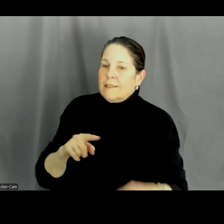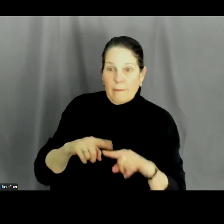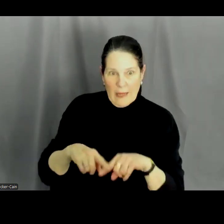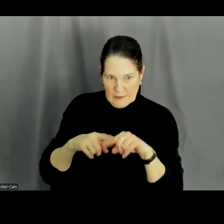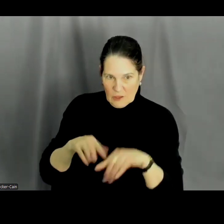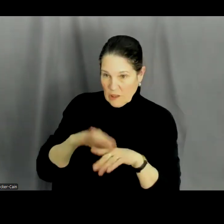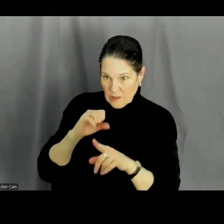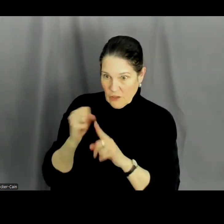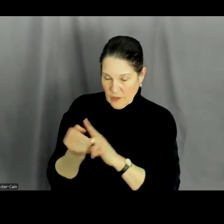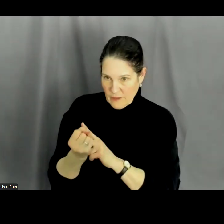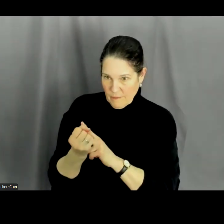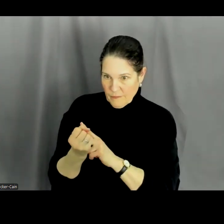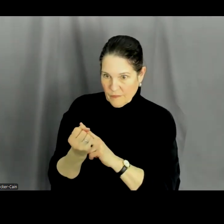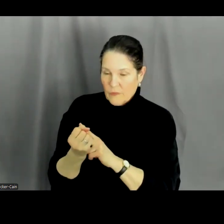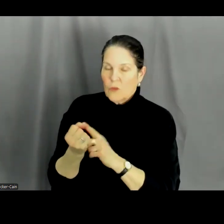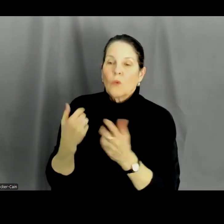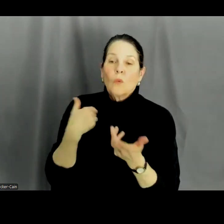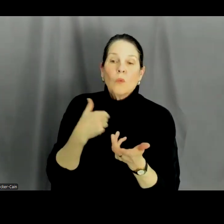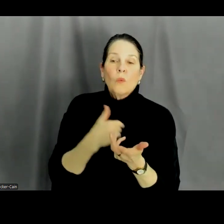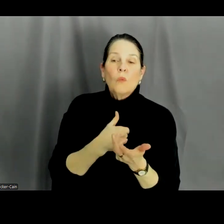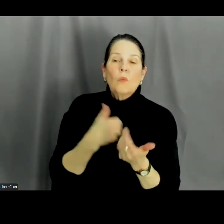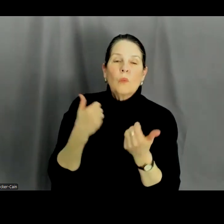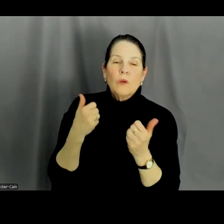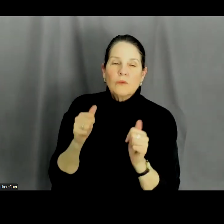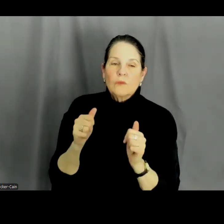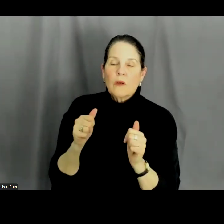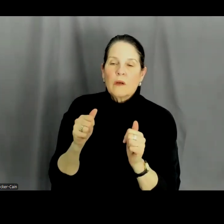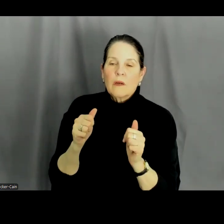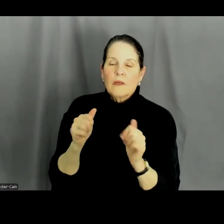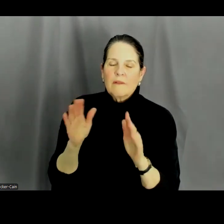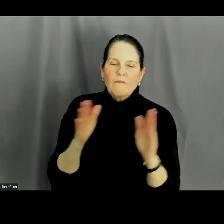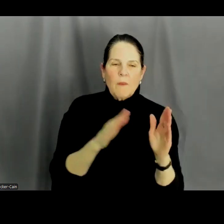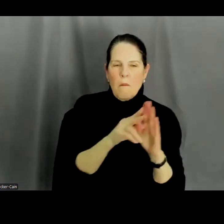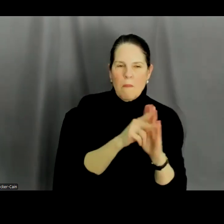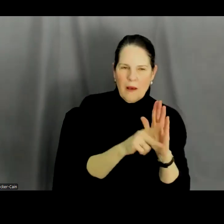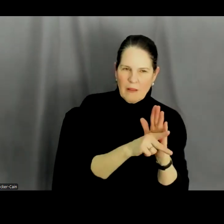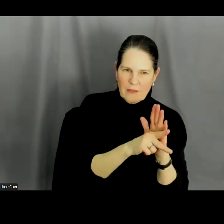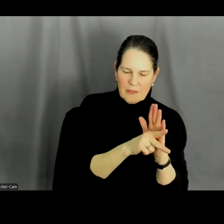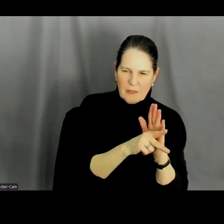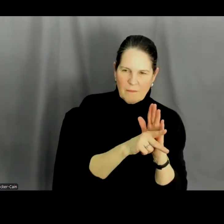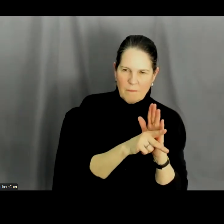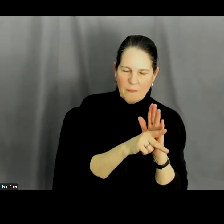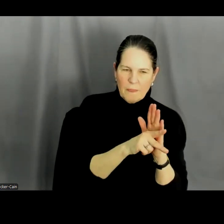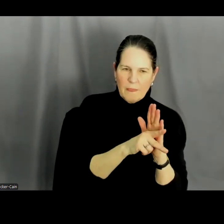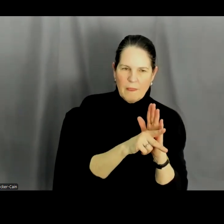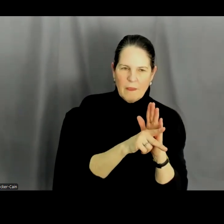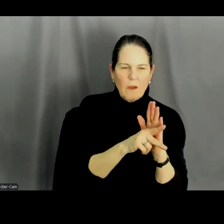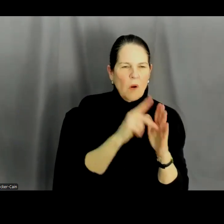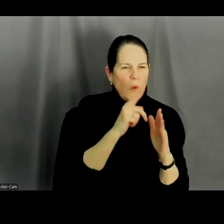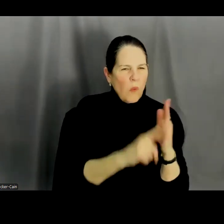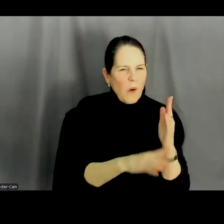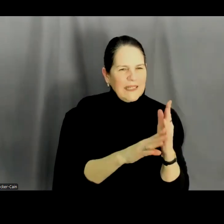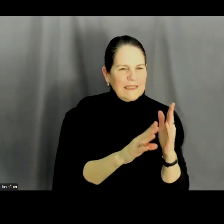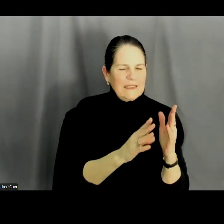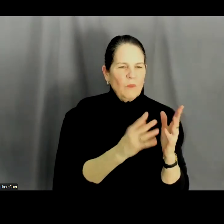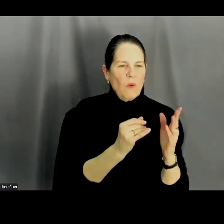thing we try to do is like on the policy side is try to identify what that narrative shift we